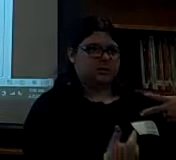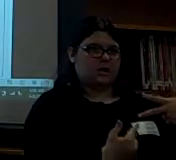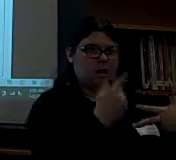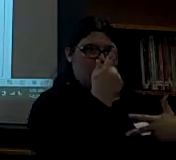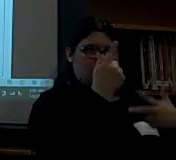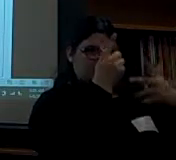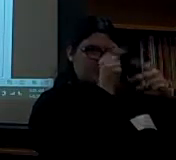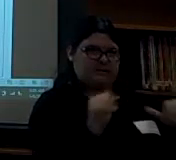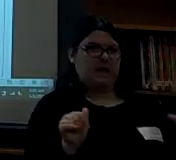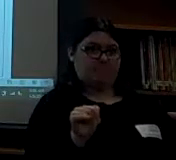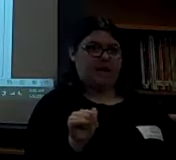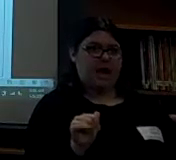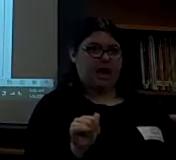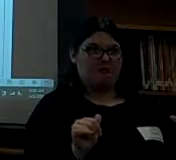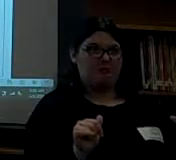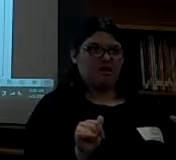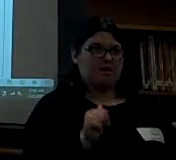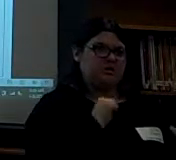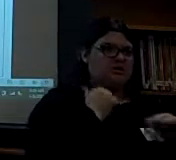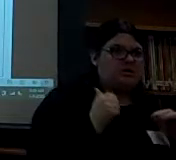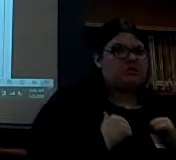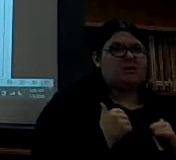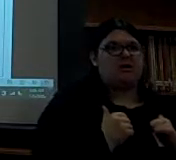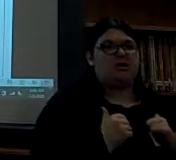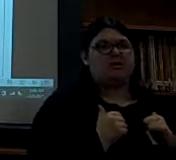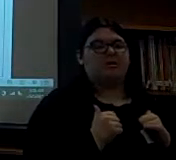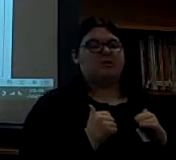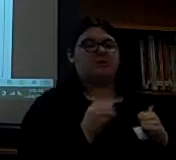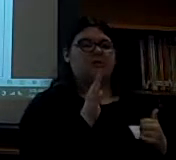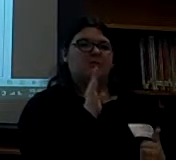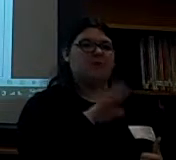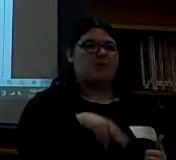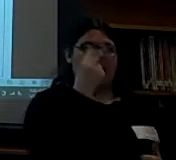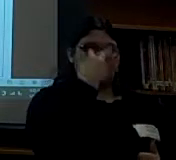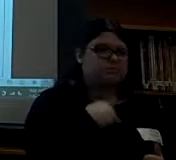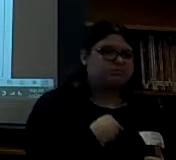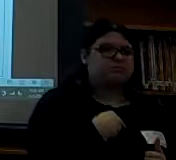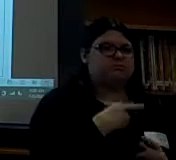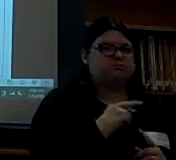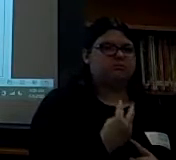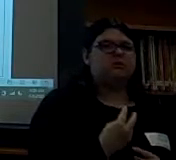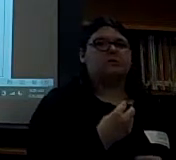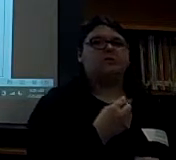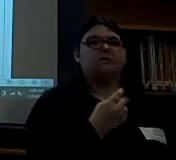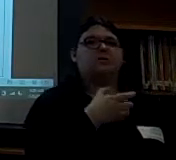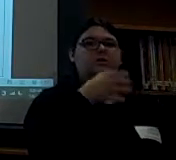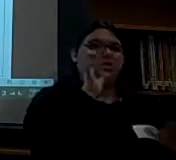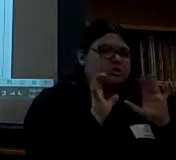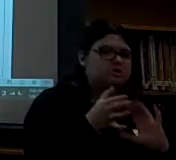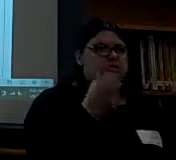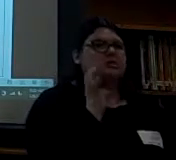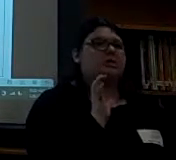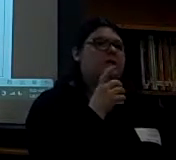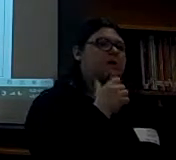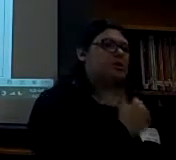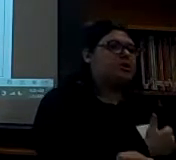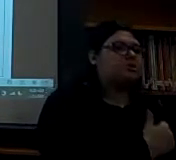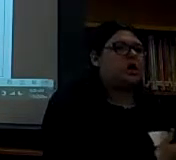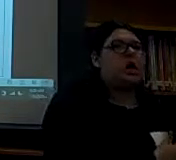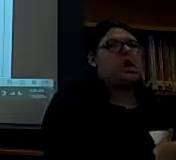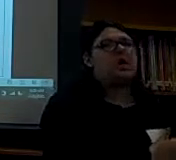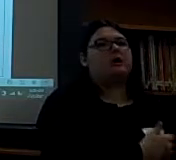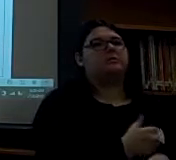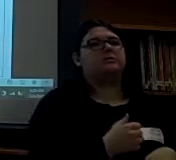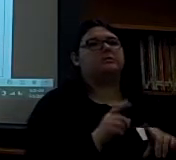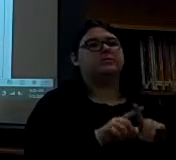thing. Yeah, you have aggression. You have like the most obscene. You have like the drinking or the drugs that a child may